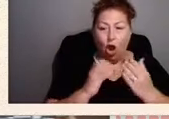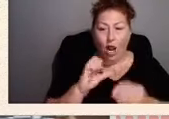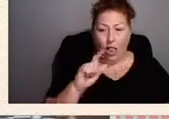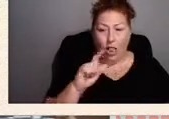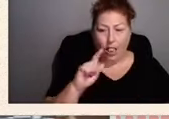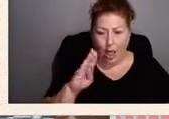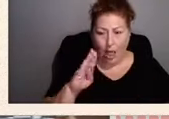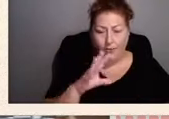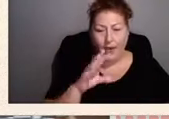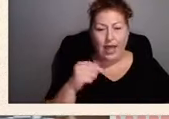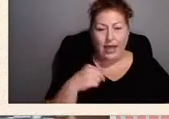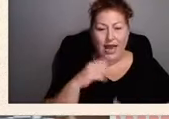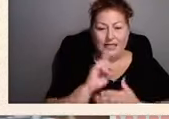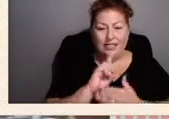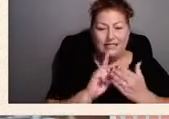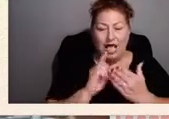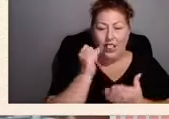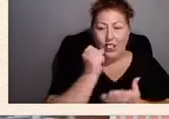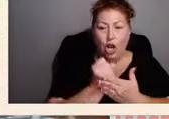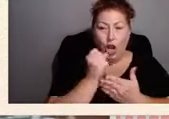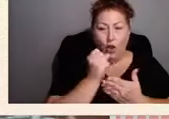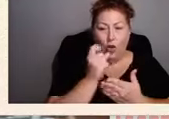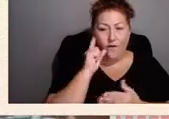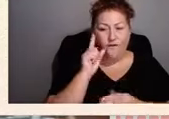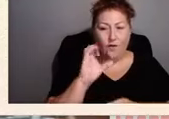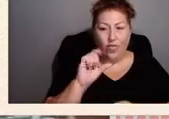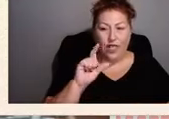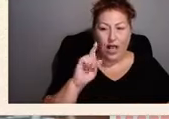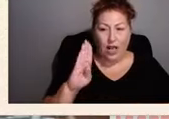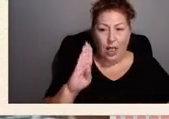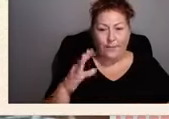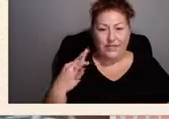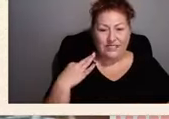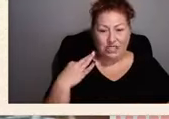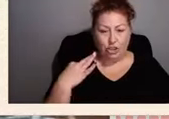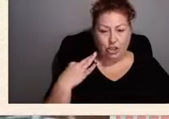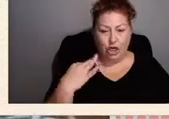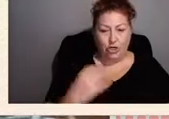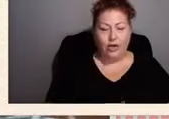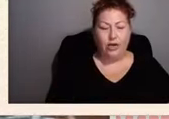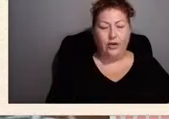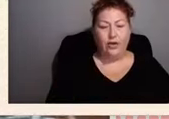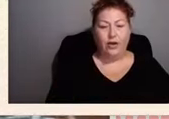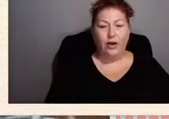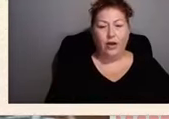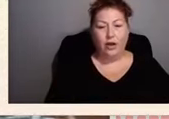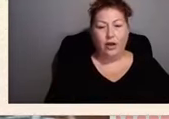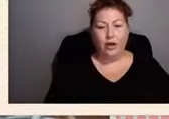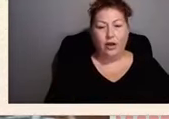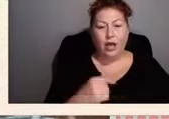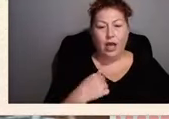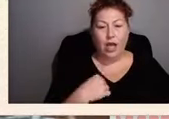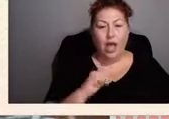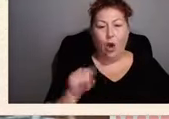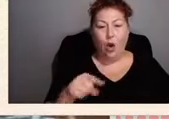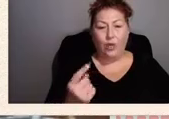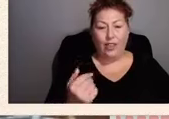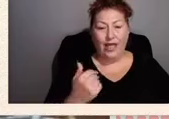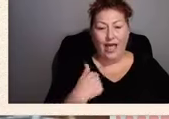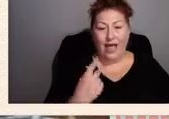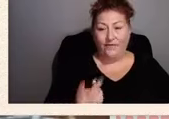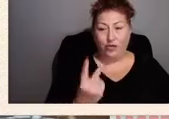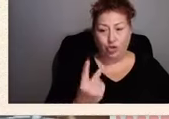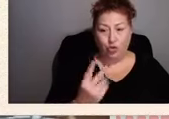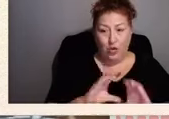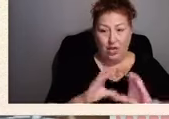a logo for the club's t-shirt. I only have 2 classes